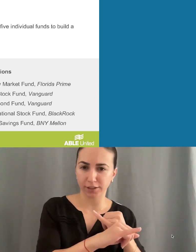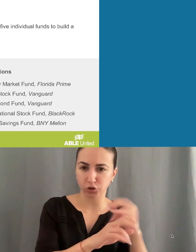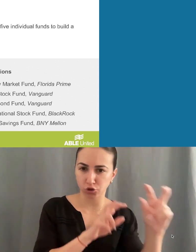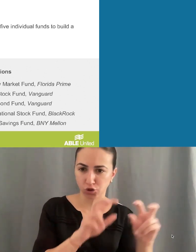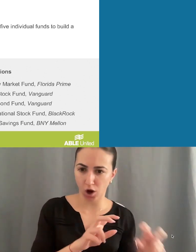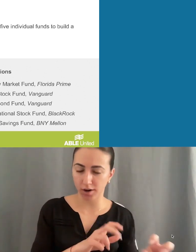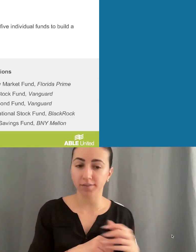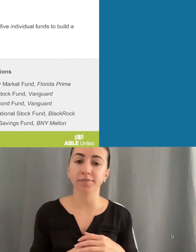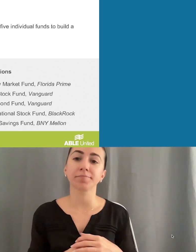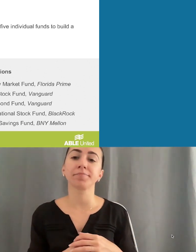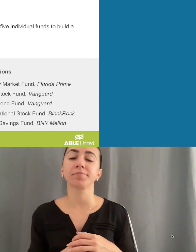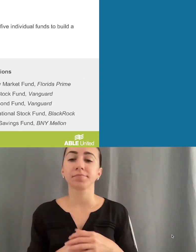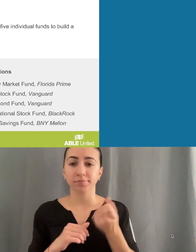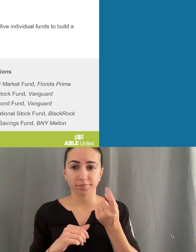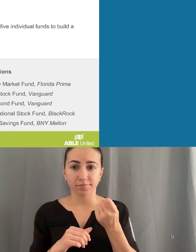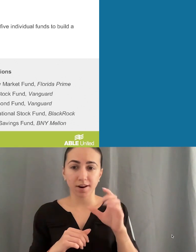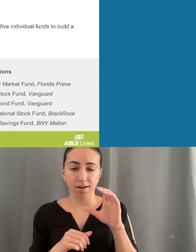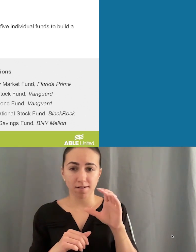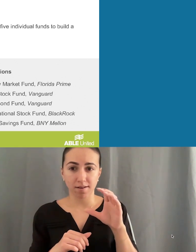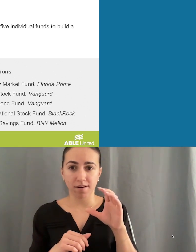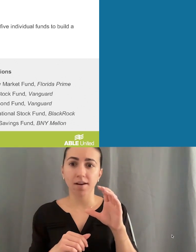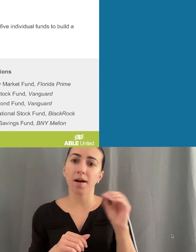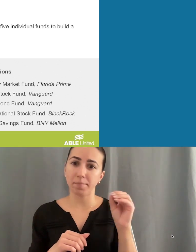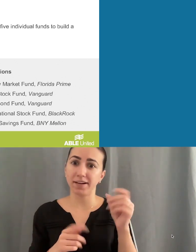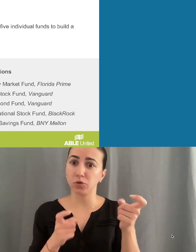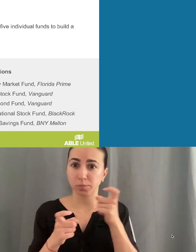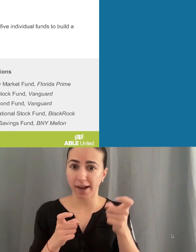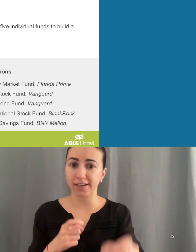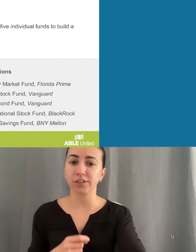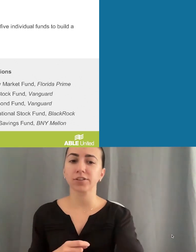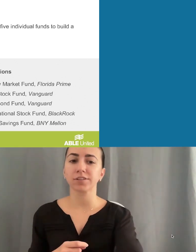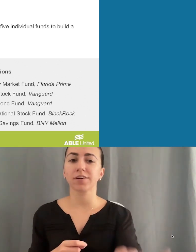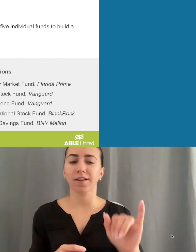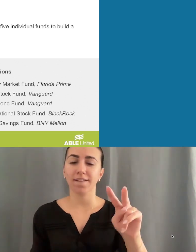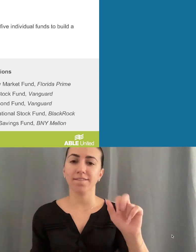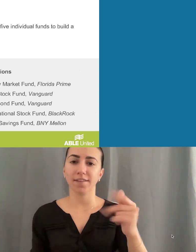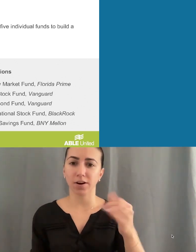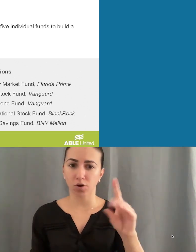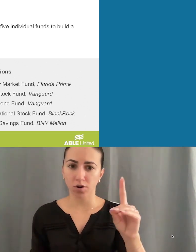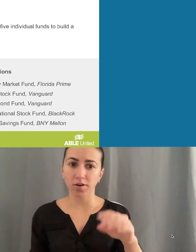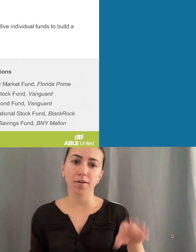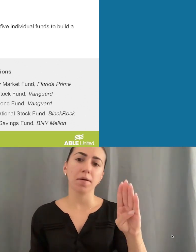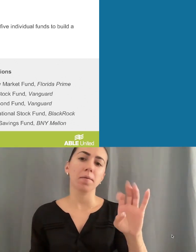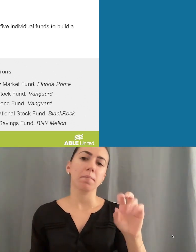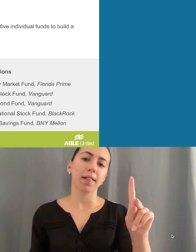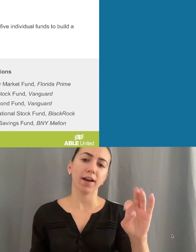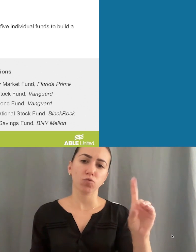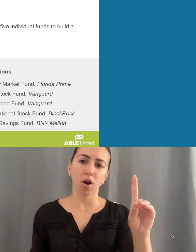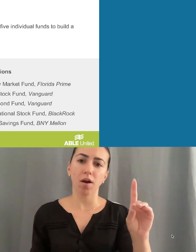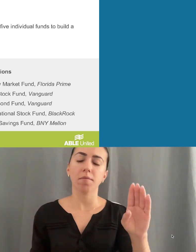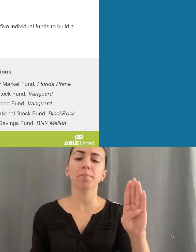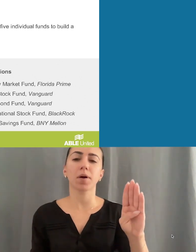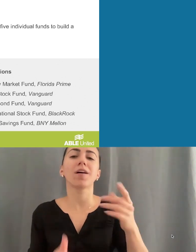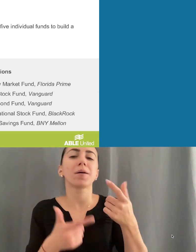And what's reassuring is that the companies managing this are such as Vanguard, BlackRock, very large,